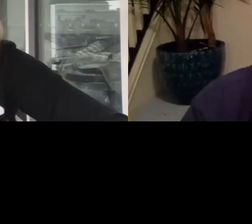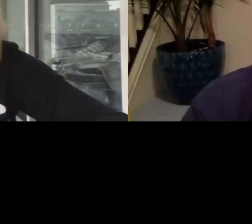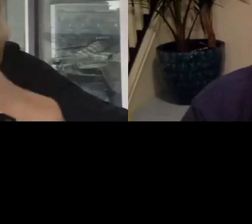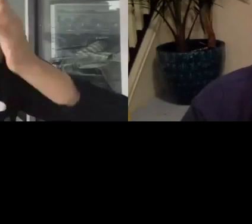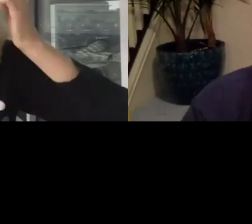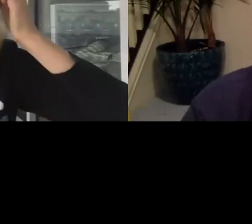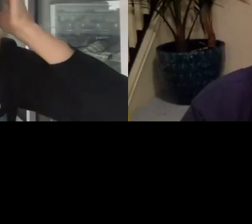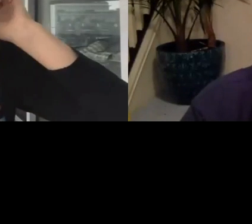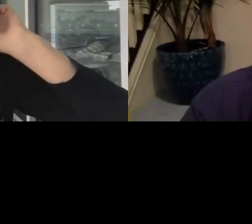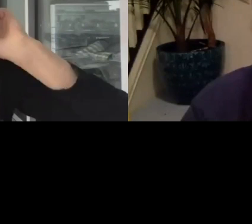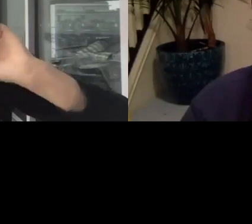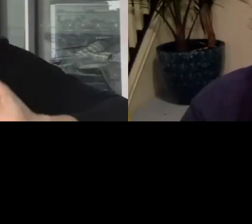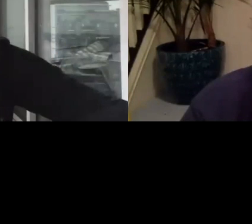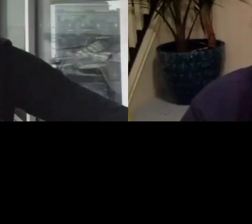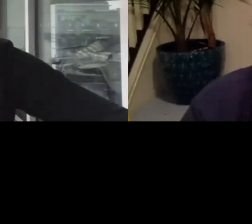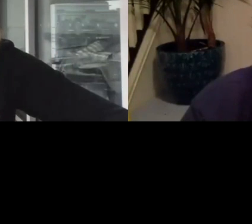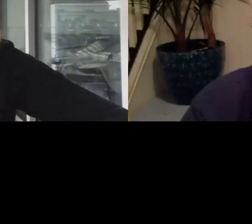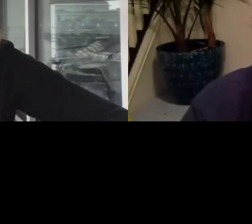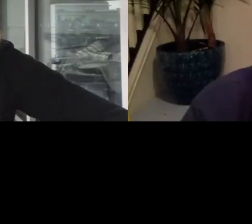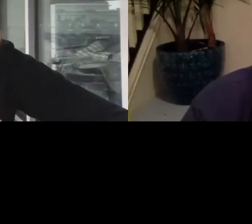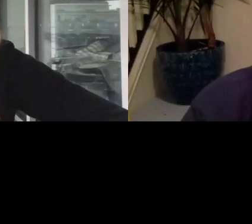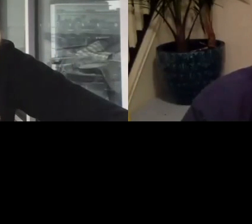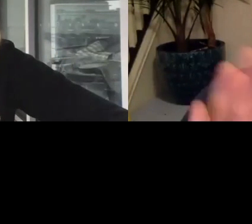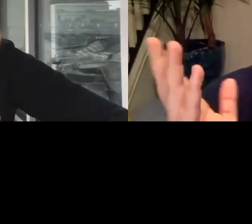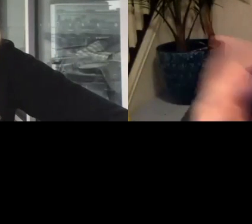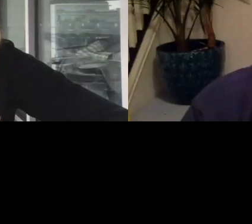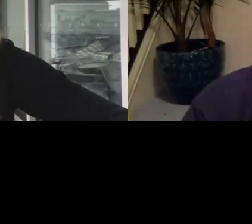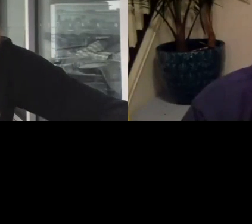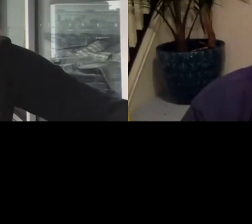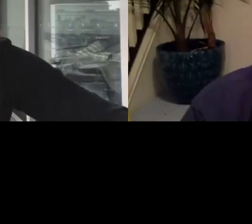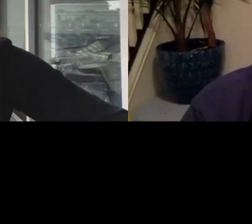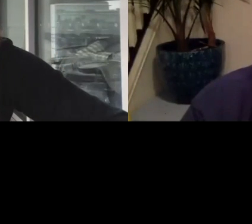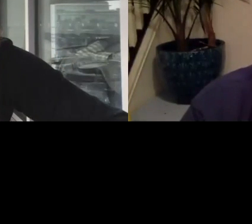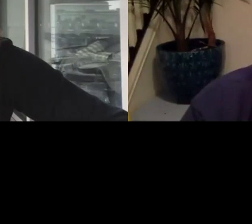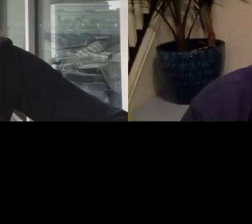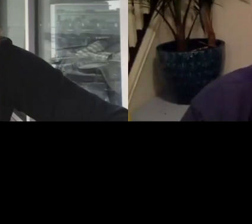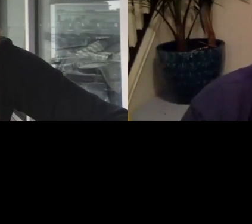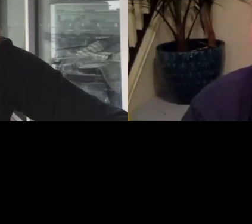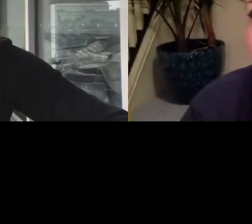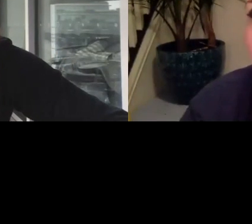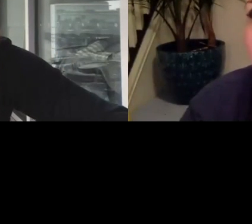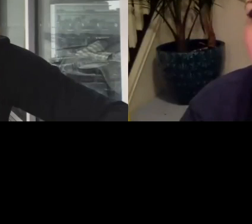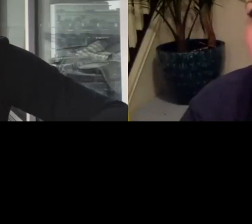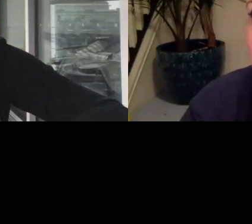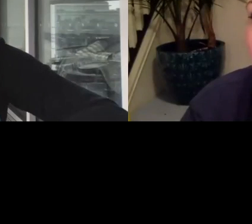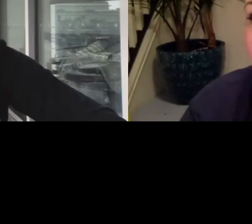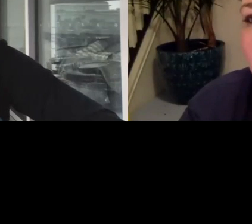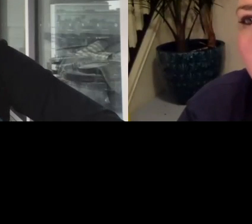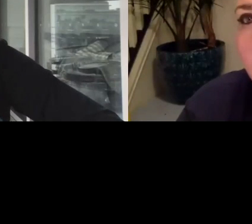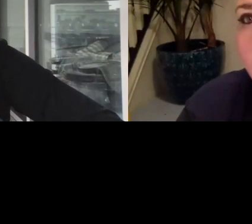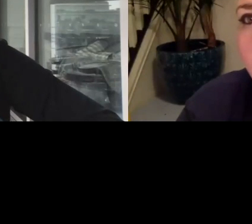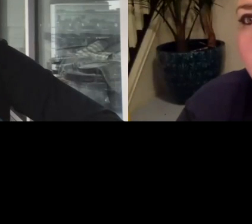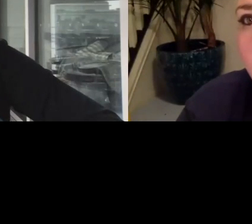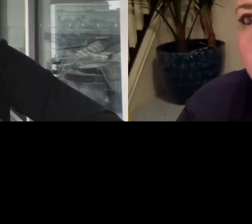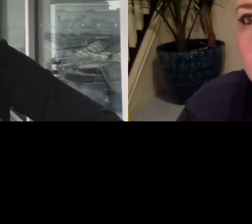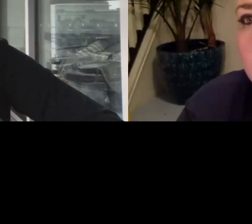Uh-oh, we lost Erin. Oh, well. But it's okay. Let me see if she'll come back. You can answer. Okay.